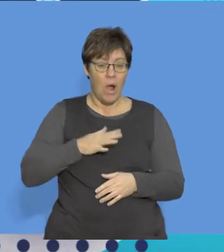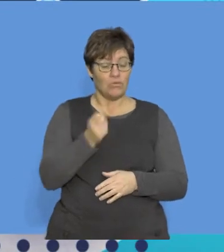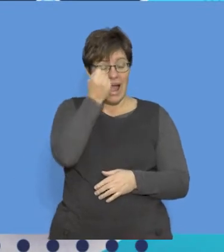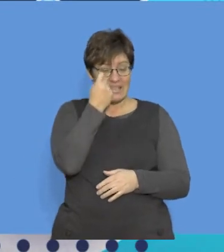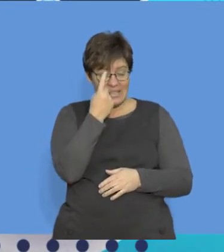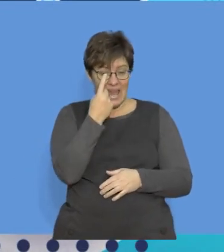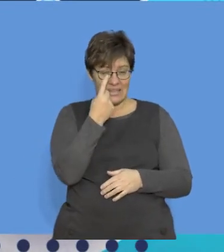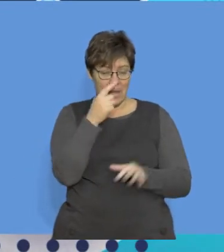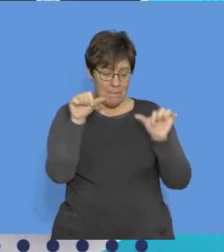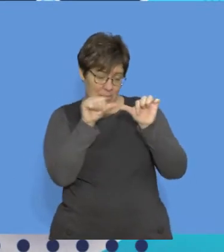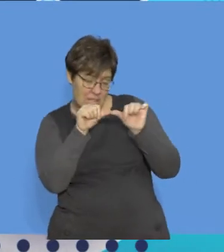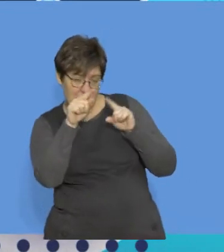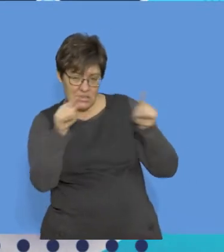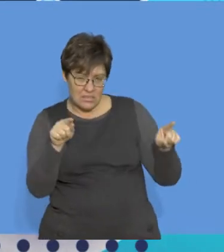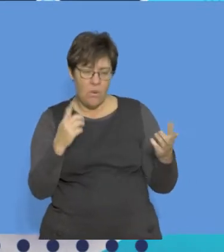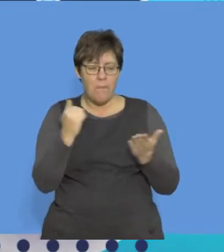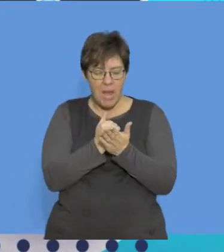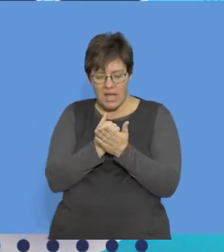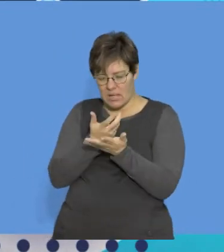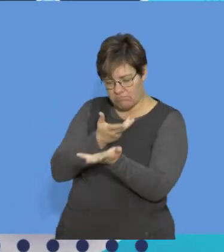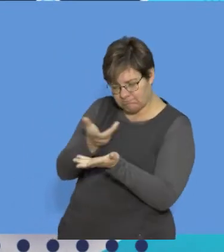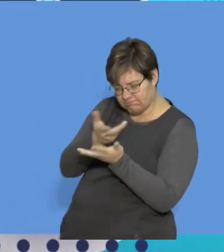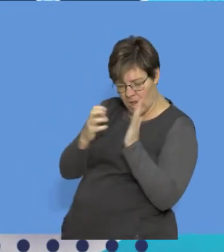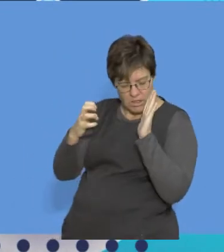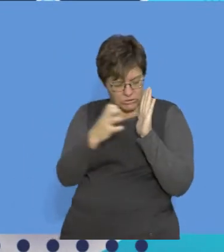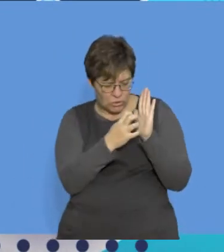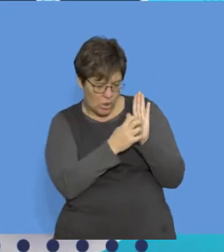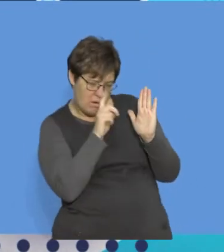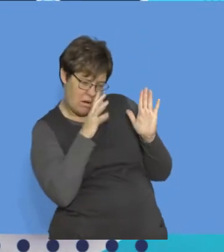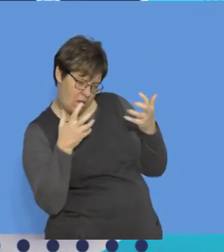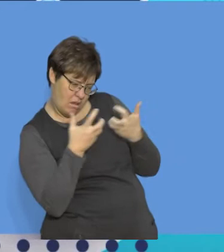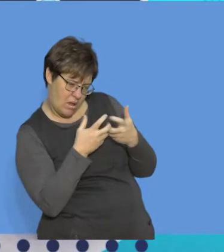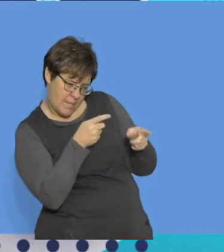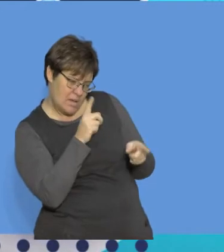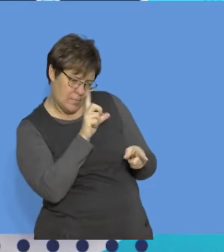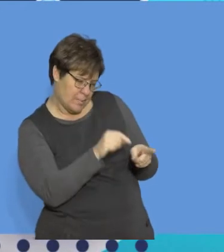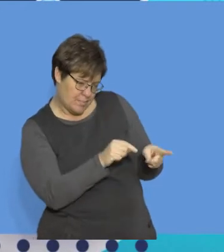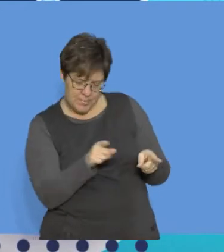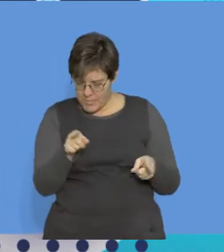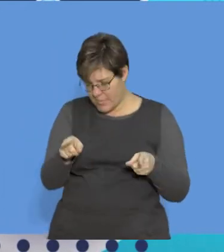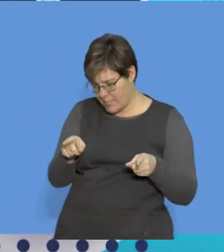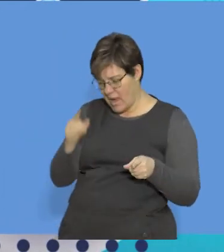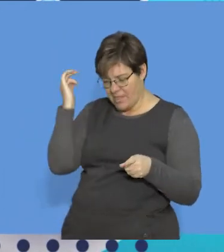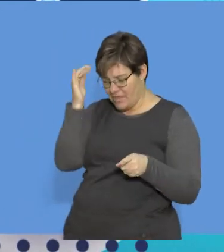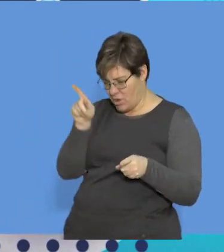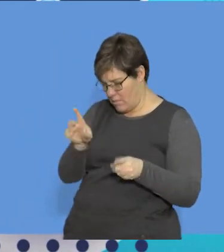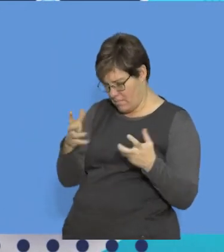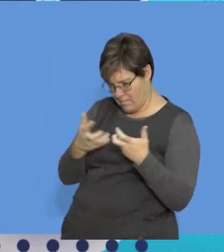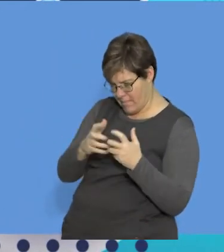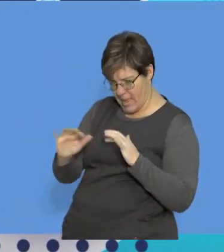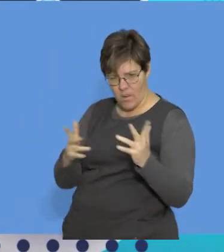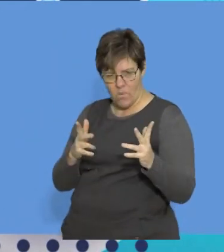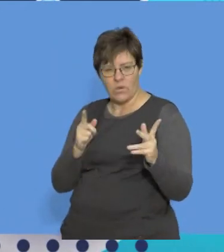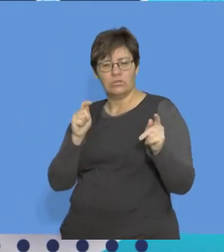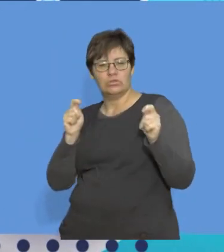to try and talk to the diagrams, talk to the conjunctures, talk to the theorems, and try to see